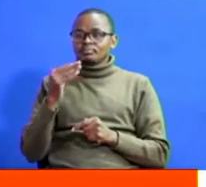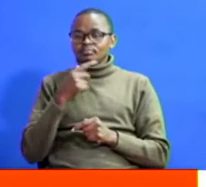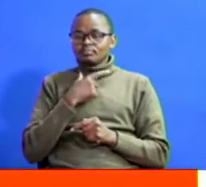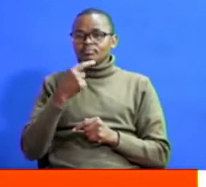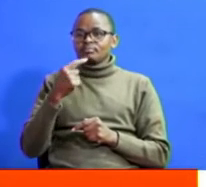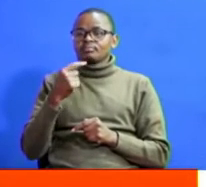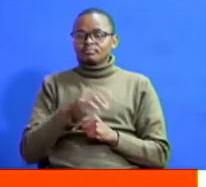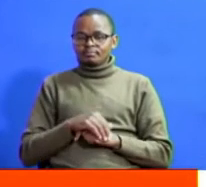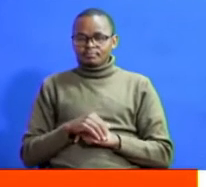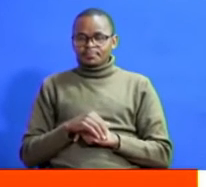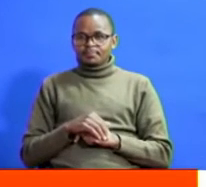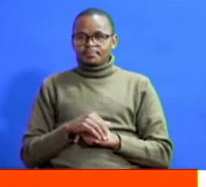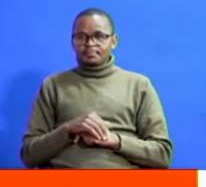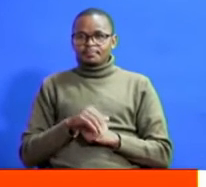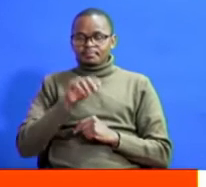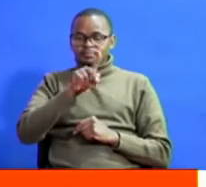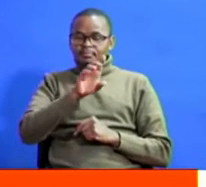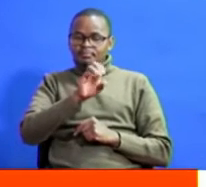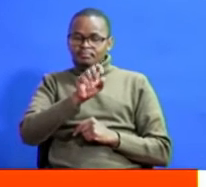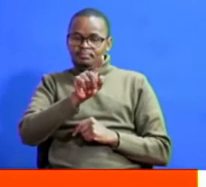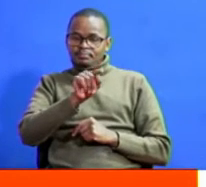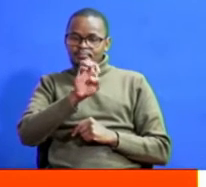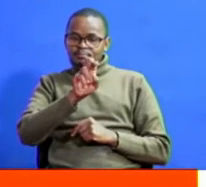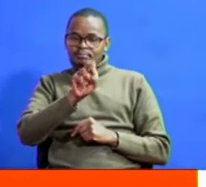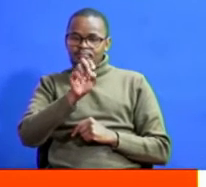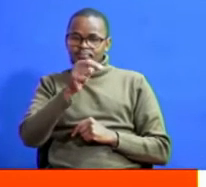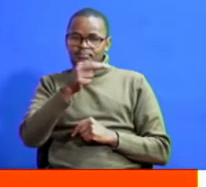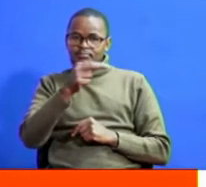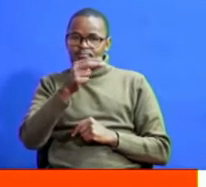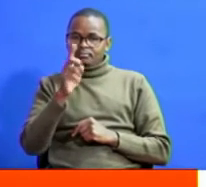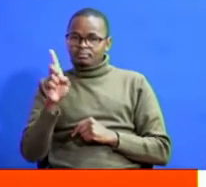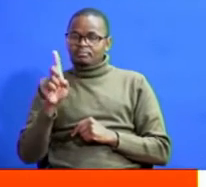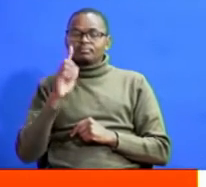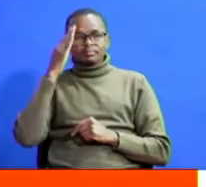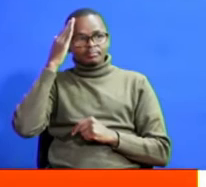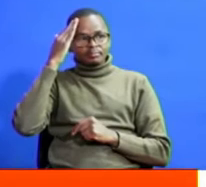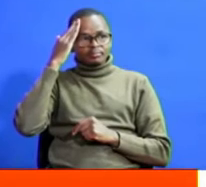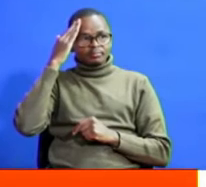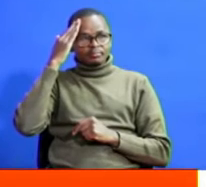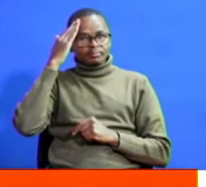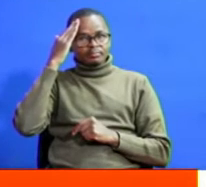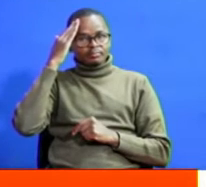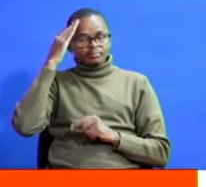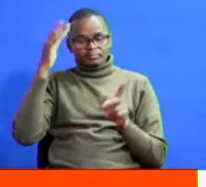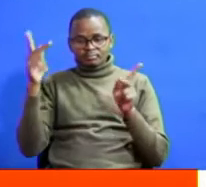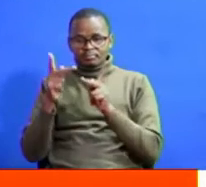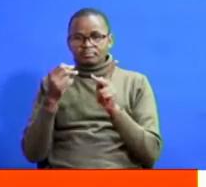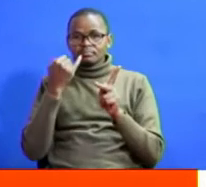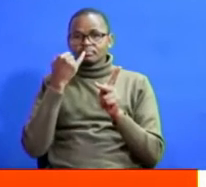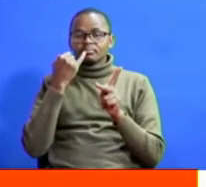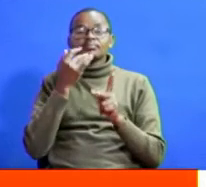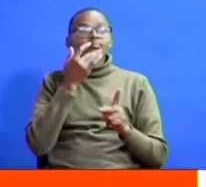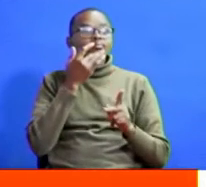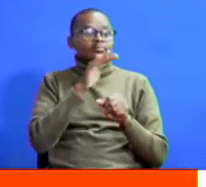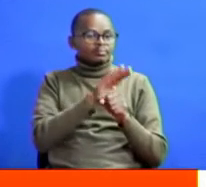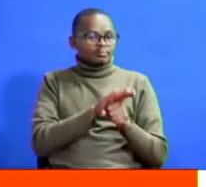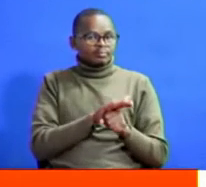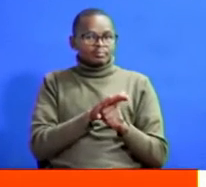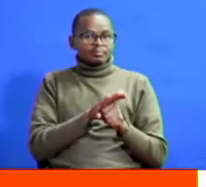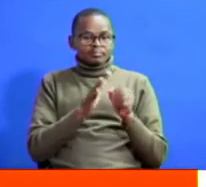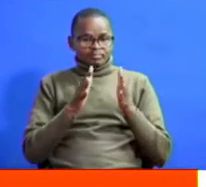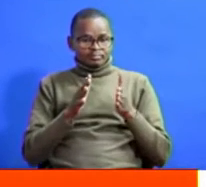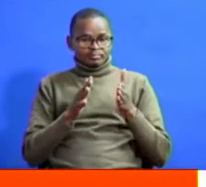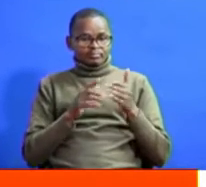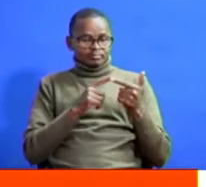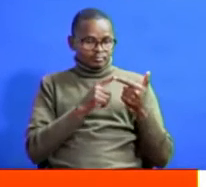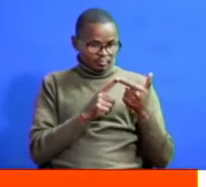Kotonde has put it right that, the party is favoring someone, we need this person,